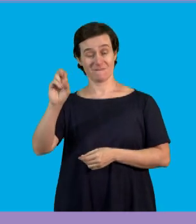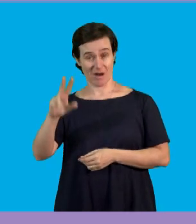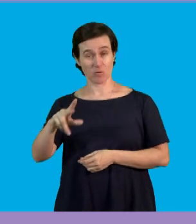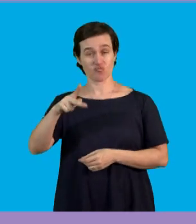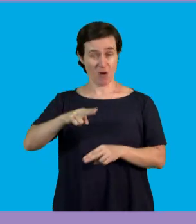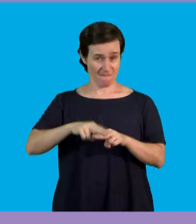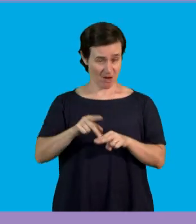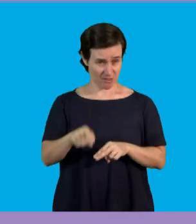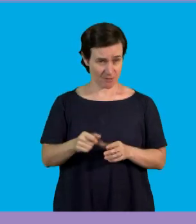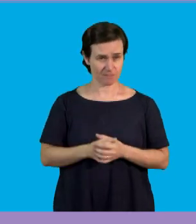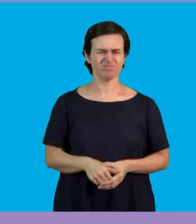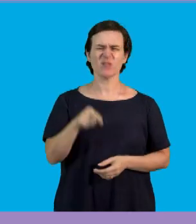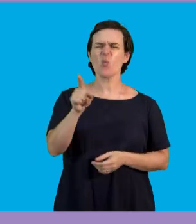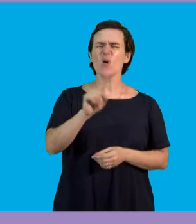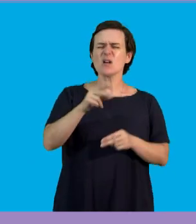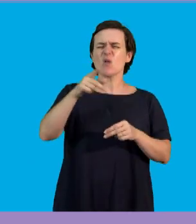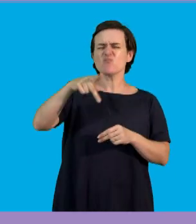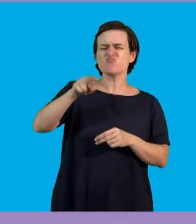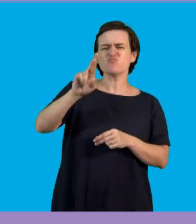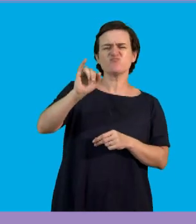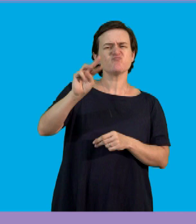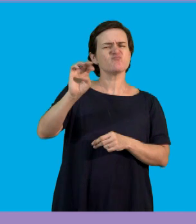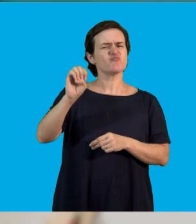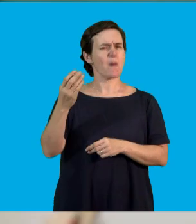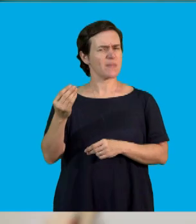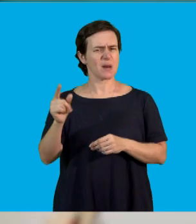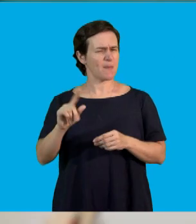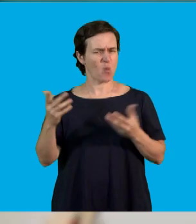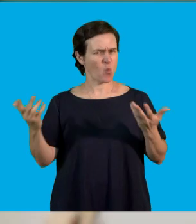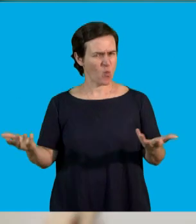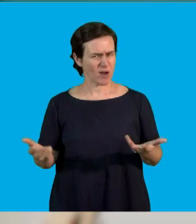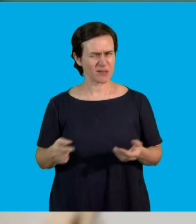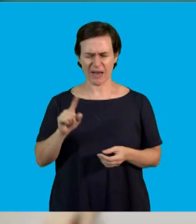Remember, we spoke about what prime numbers are, and we did speak